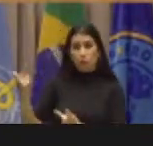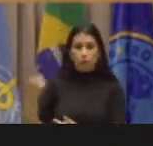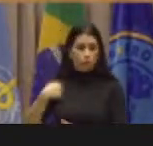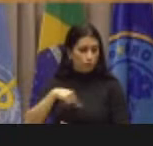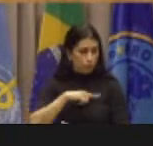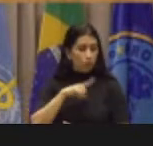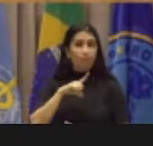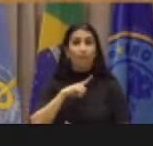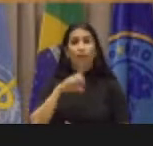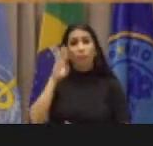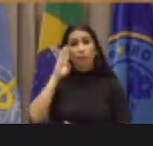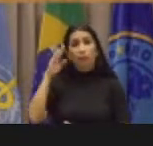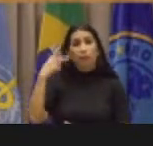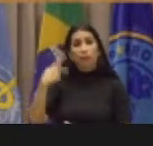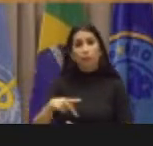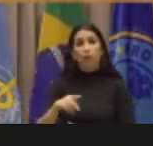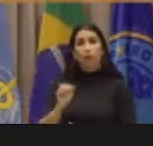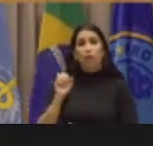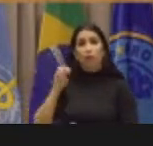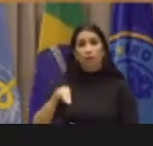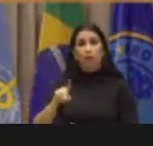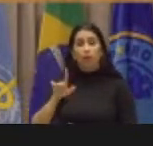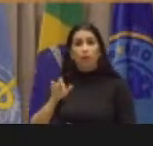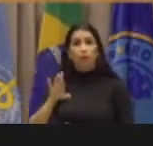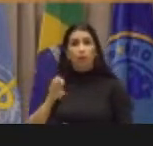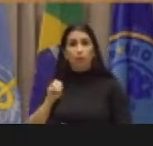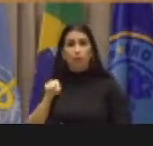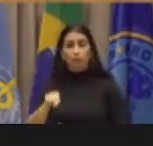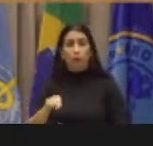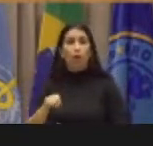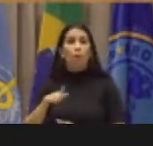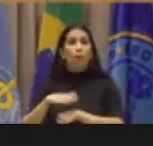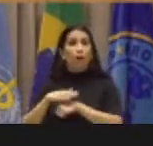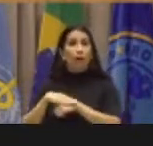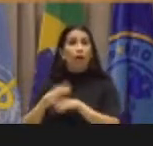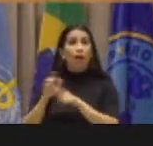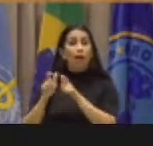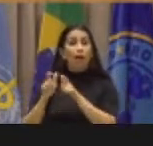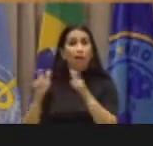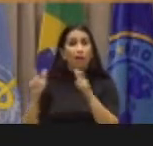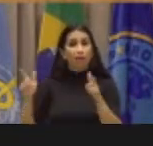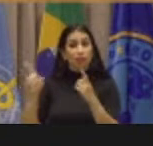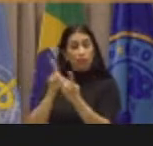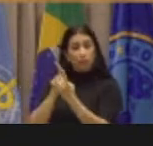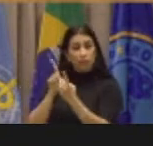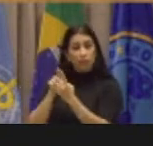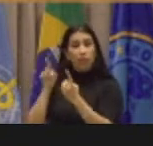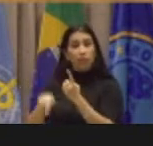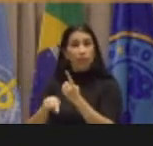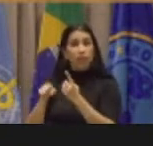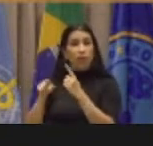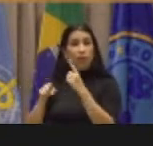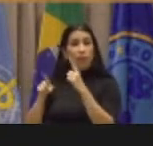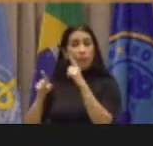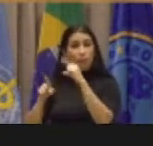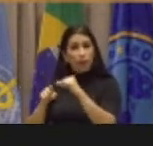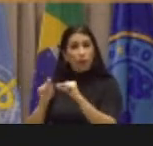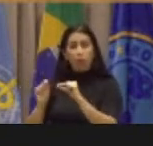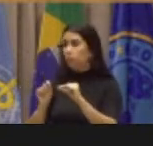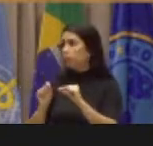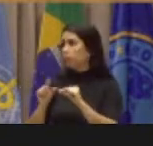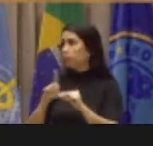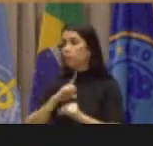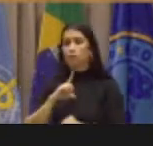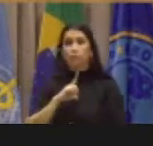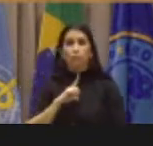compared to others. What we see as predominant in the base care units, the samples